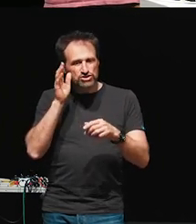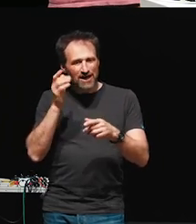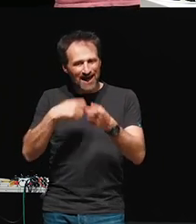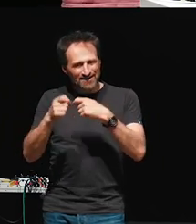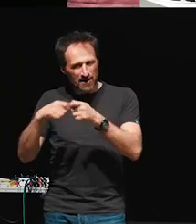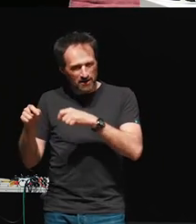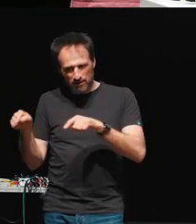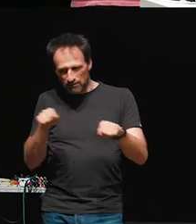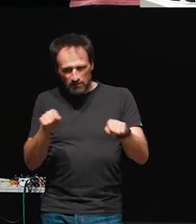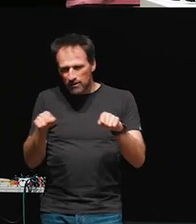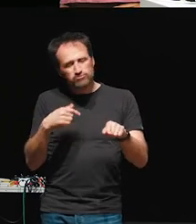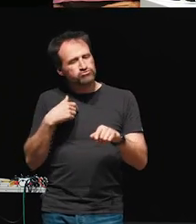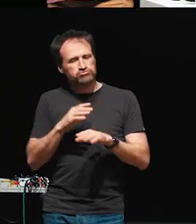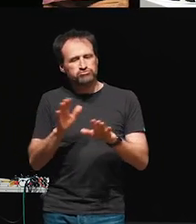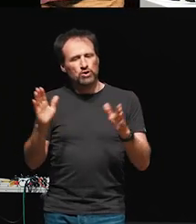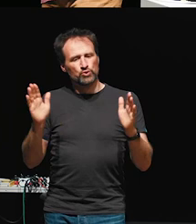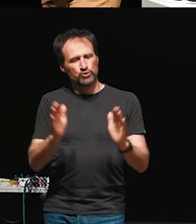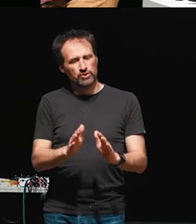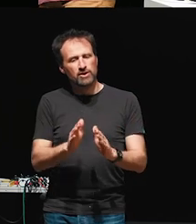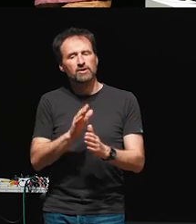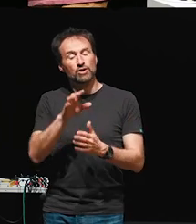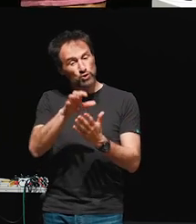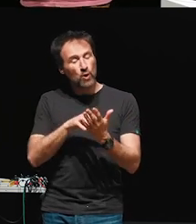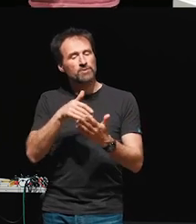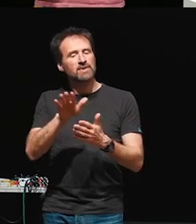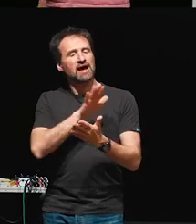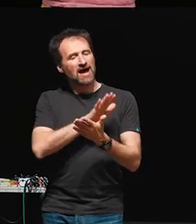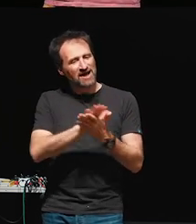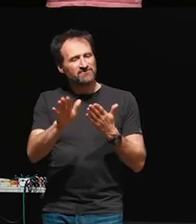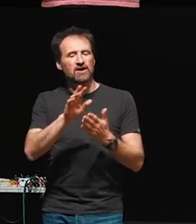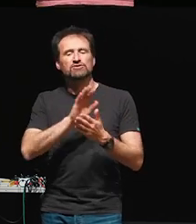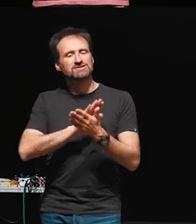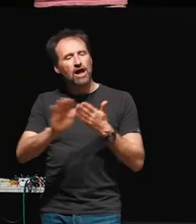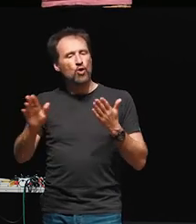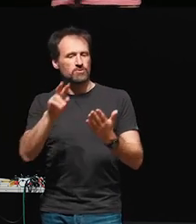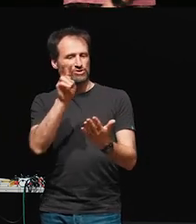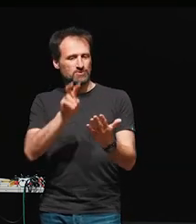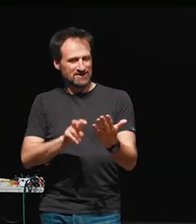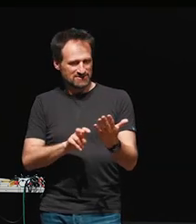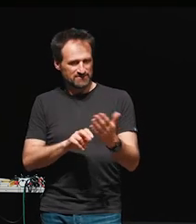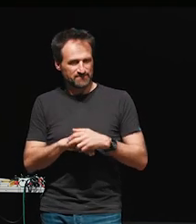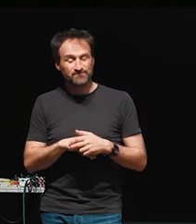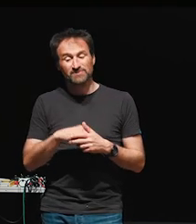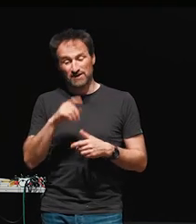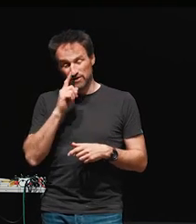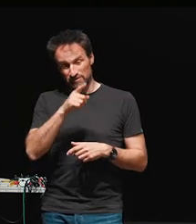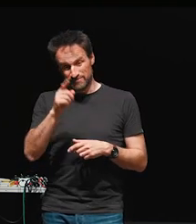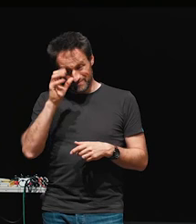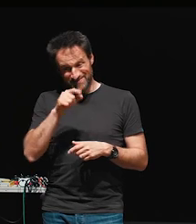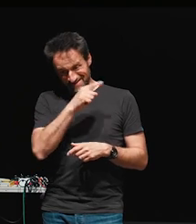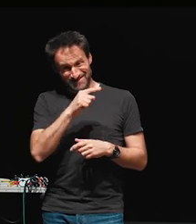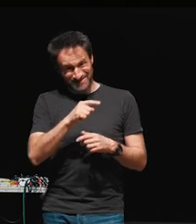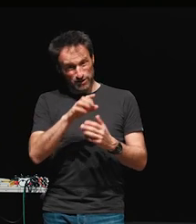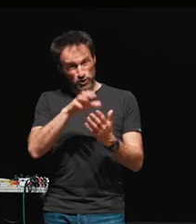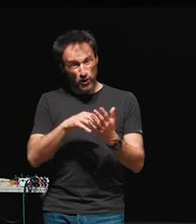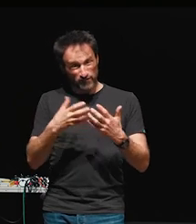as making our code more clean and readable and easier to understand. And honestly, you wouldn't even be able to tell that this code is running in WebWorkers if it wasn't